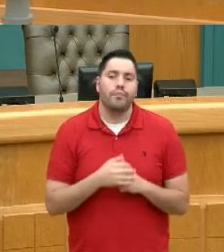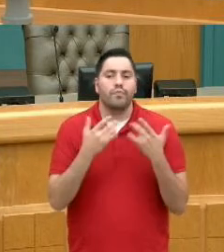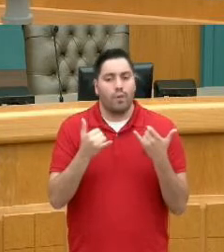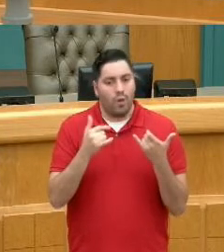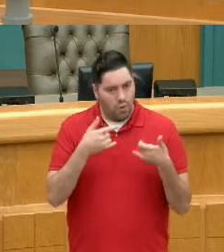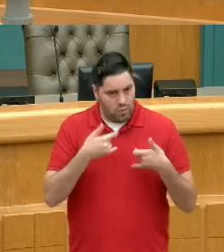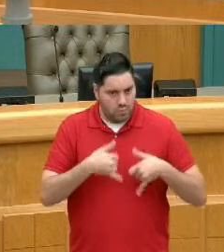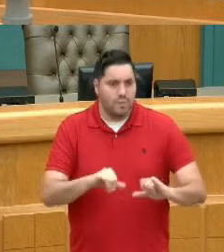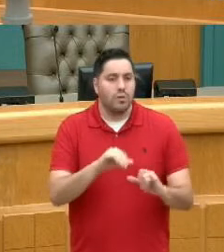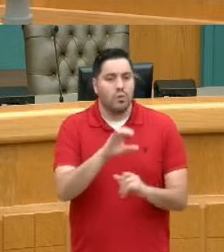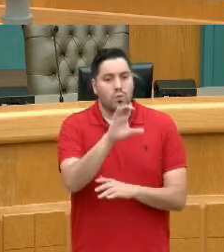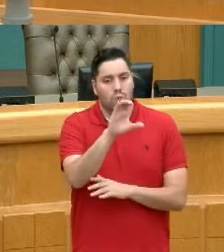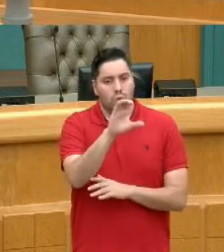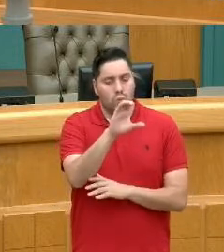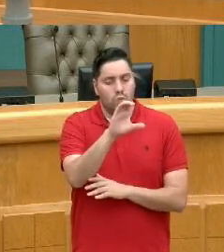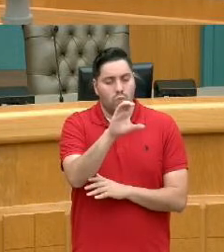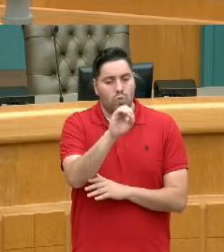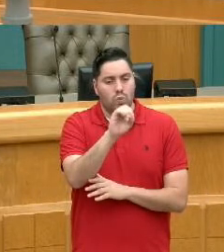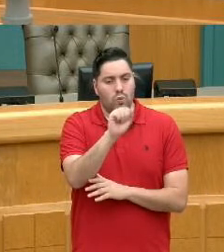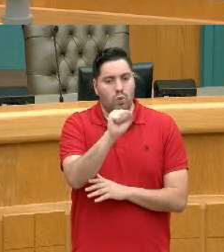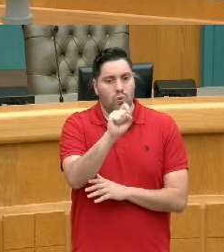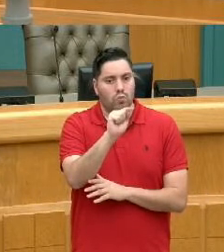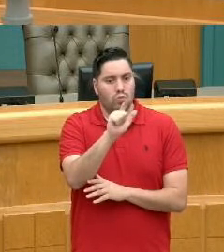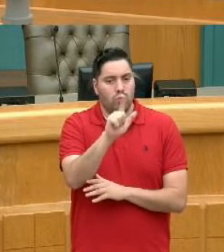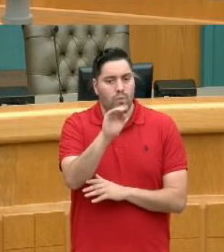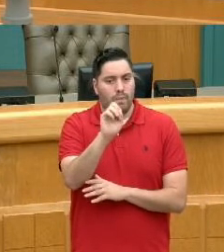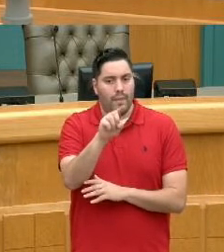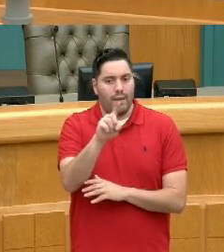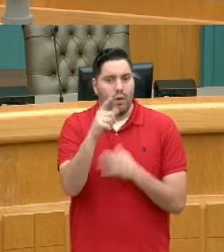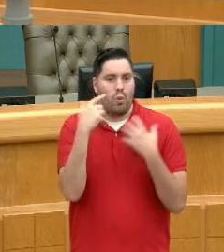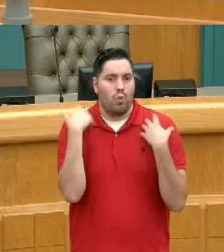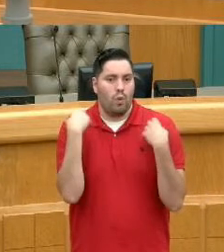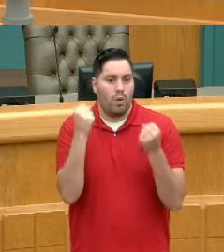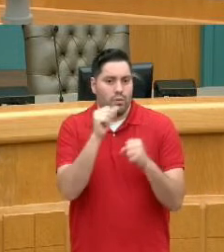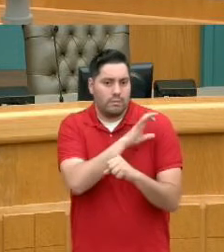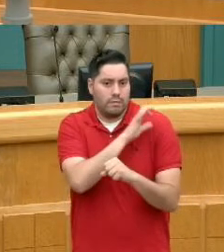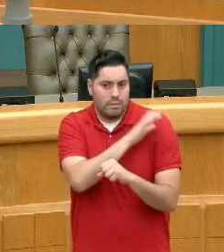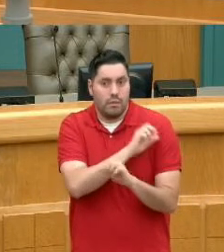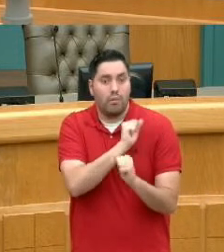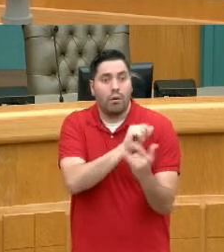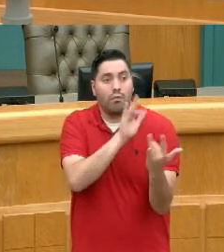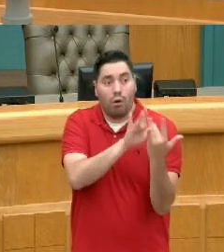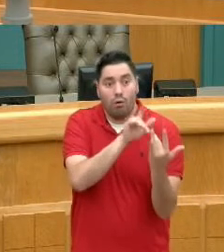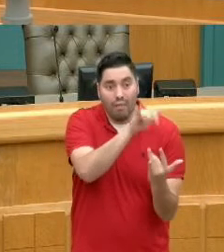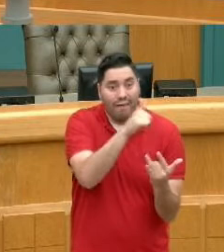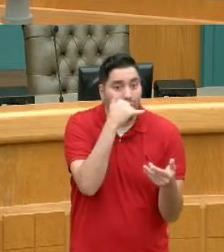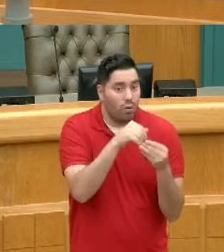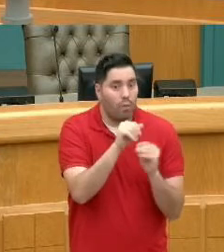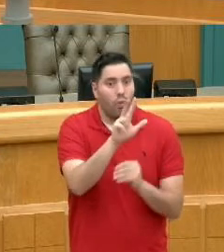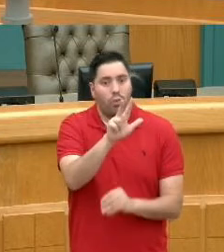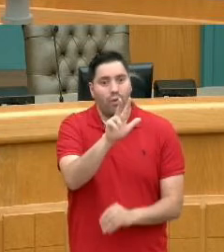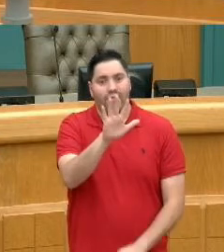Coastal Bend Wellness Clinic. They're going to finish that up this week, and so you can call that number as well. It's